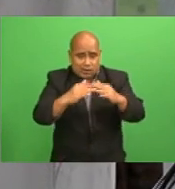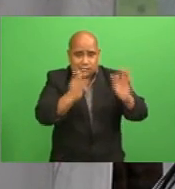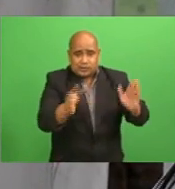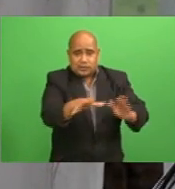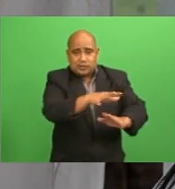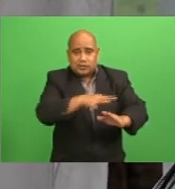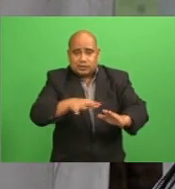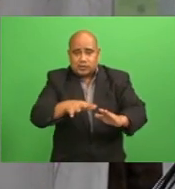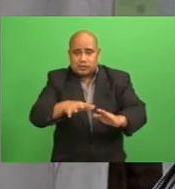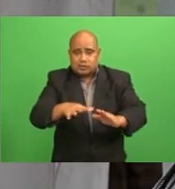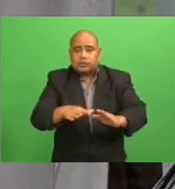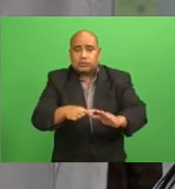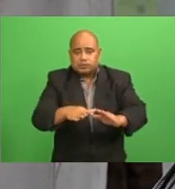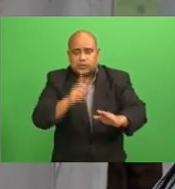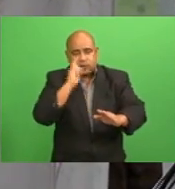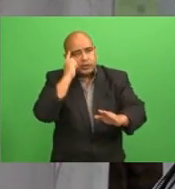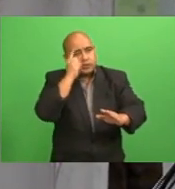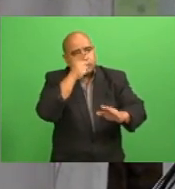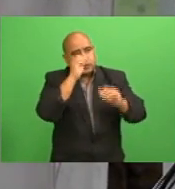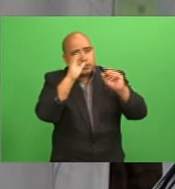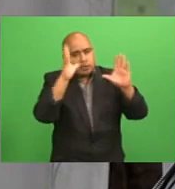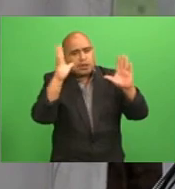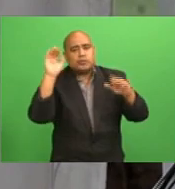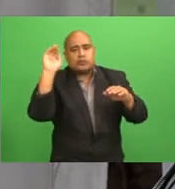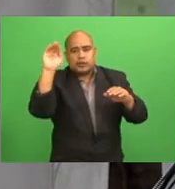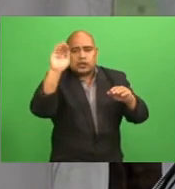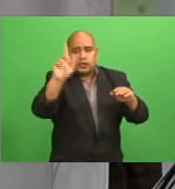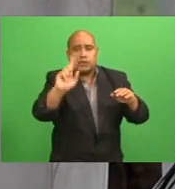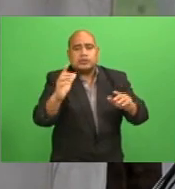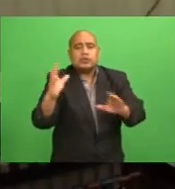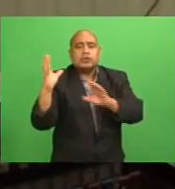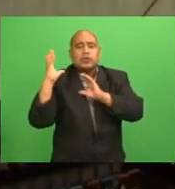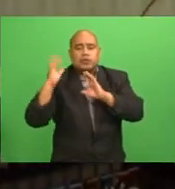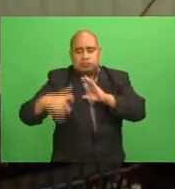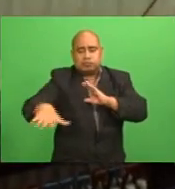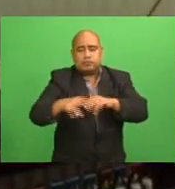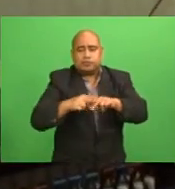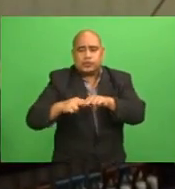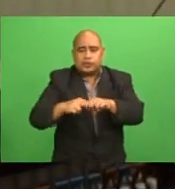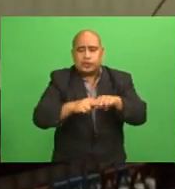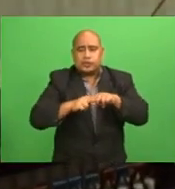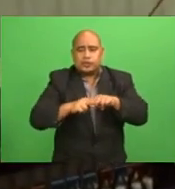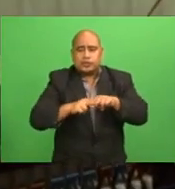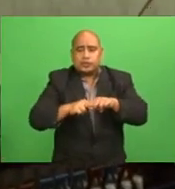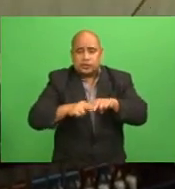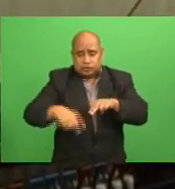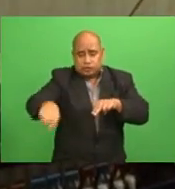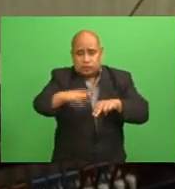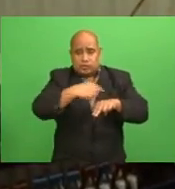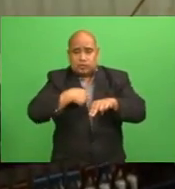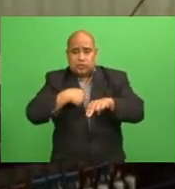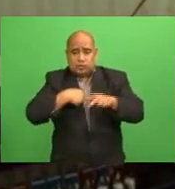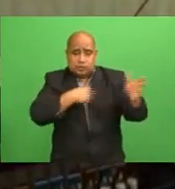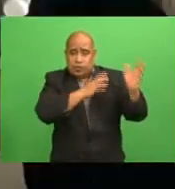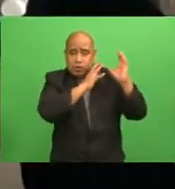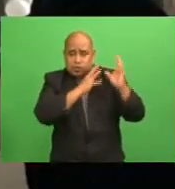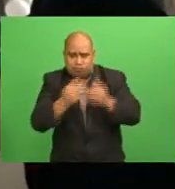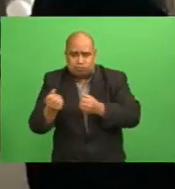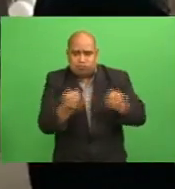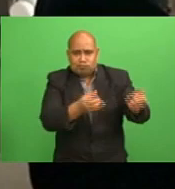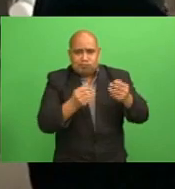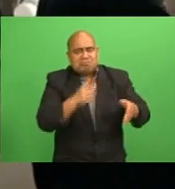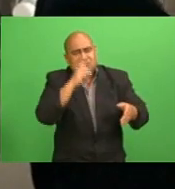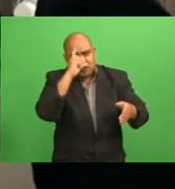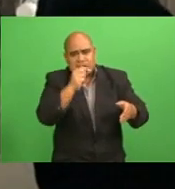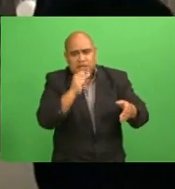copra growing. Instead of supplying copra to this factory, farmers can provide whole coconuts,